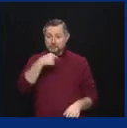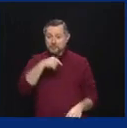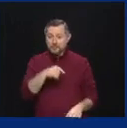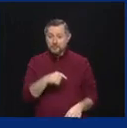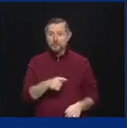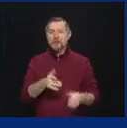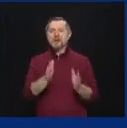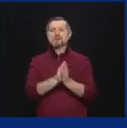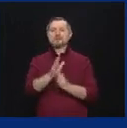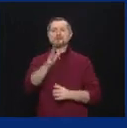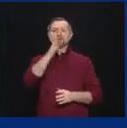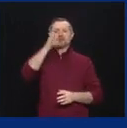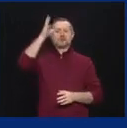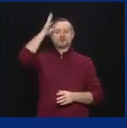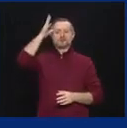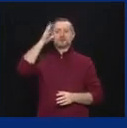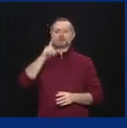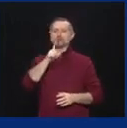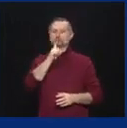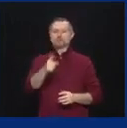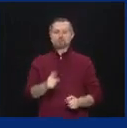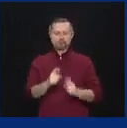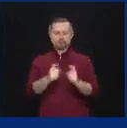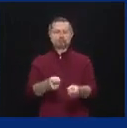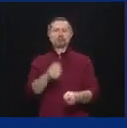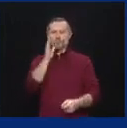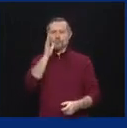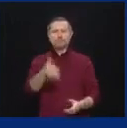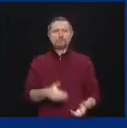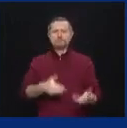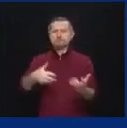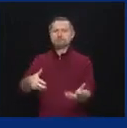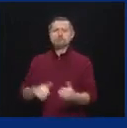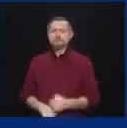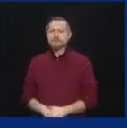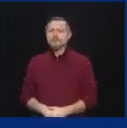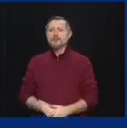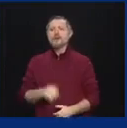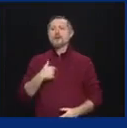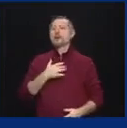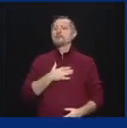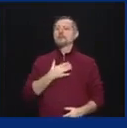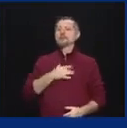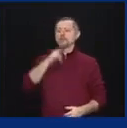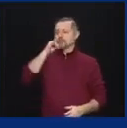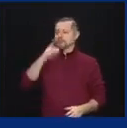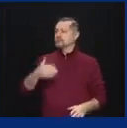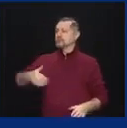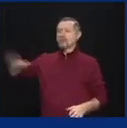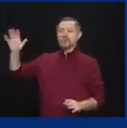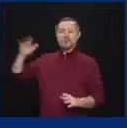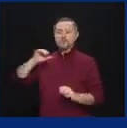sure they'll get you one. Very nice pet. I'm glad my kids are grown up. Your kids, you're not getting one.